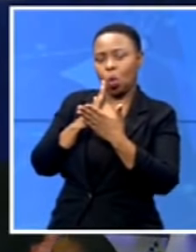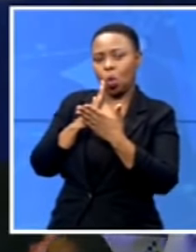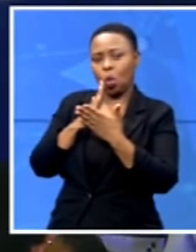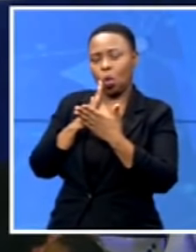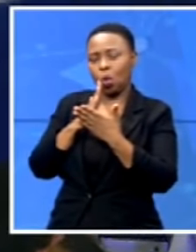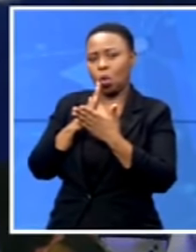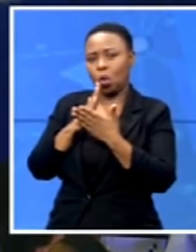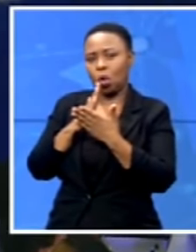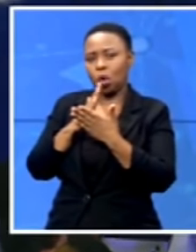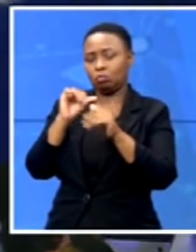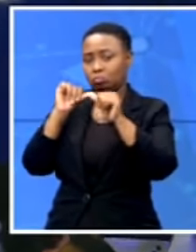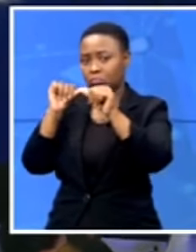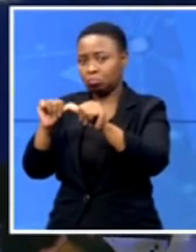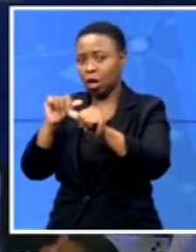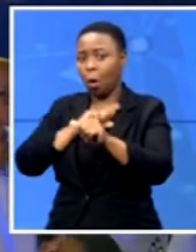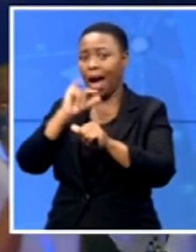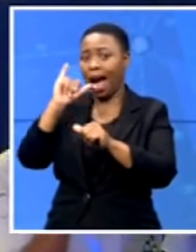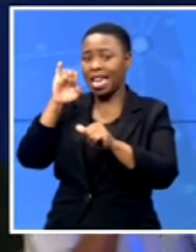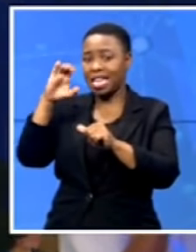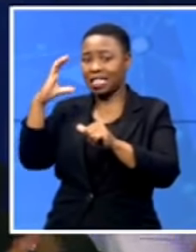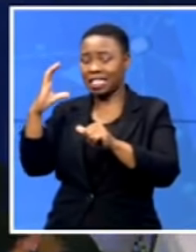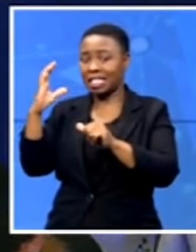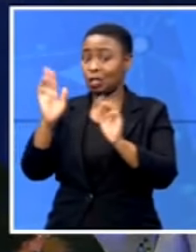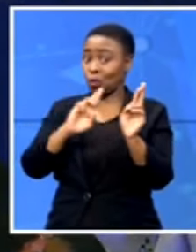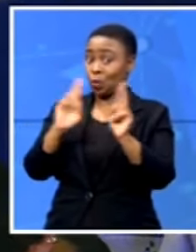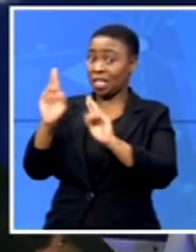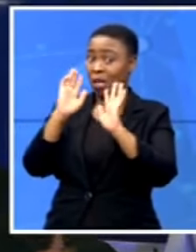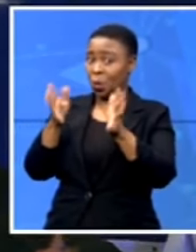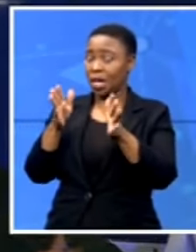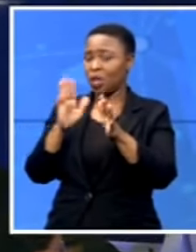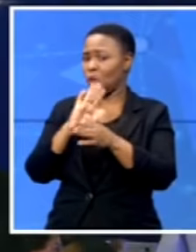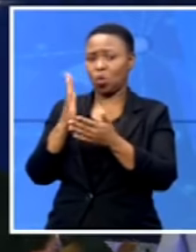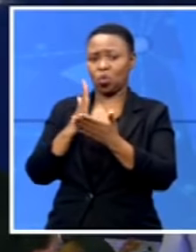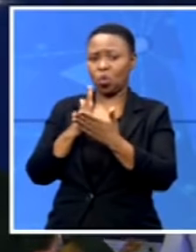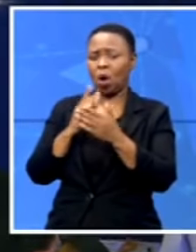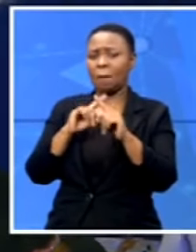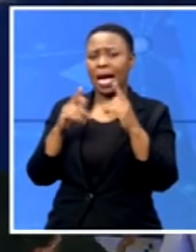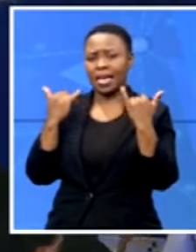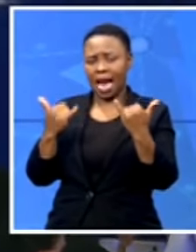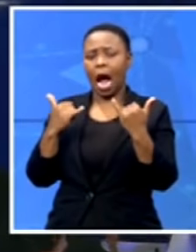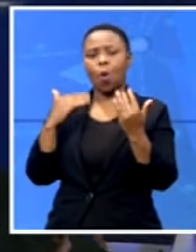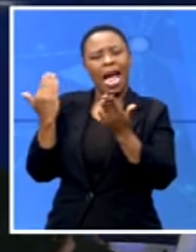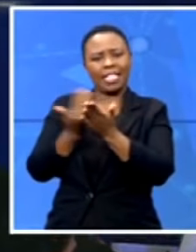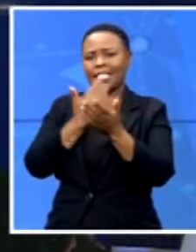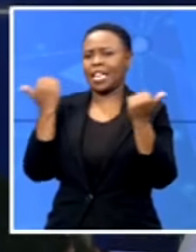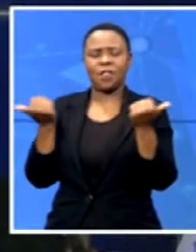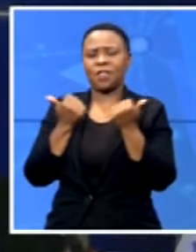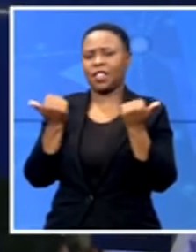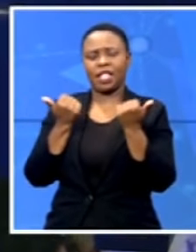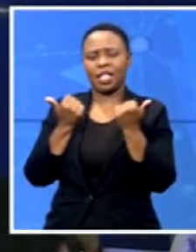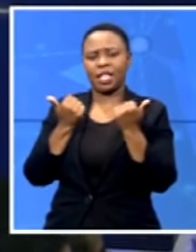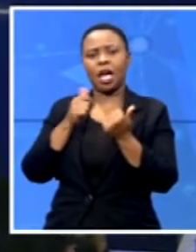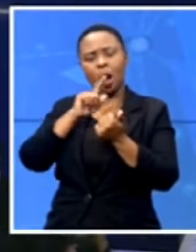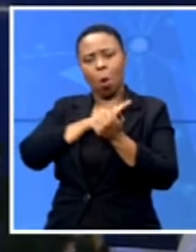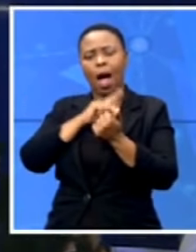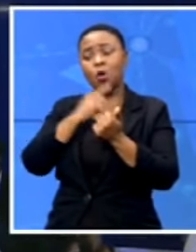be ready. But now we've been vindicated because you have heard yourself, the IEC admitting that there